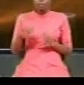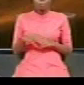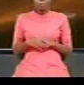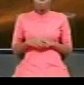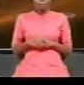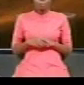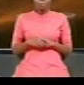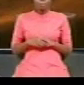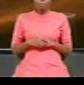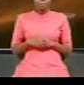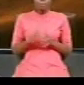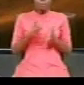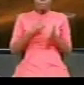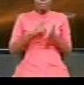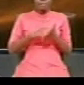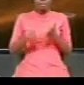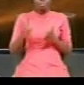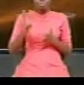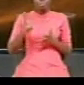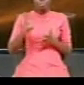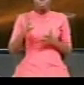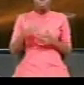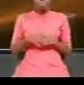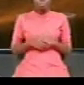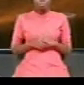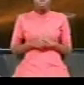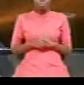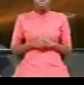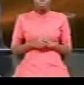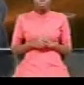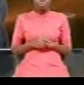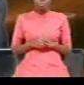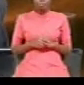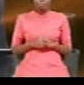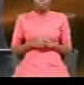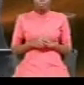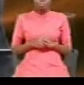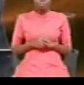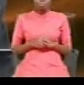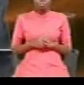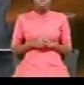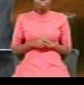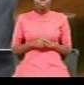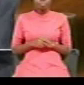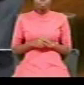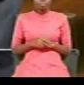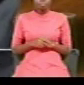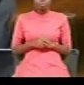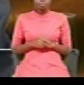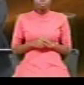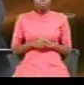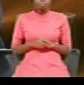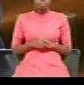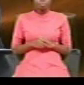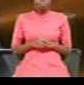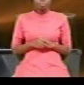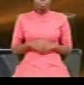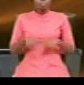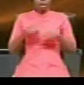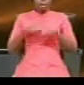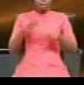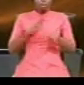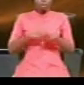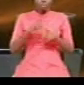We are going to read verse 2. Malachi chapter 4, verse 2.